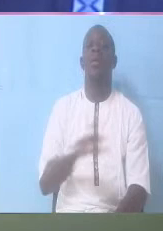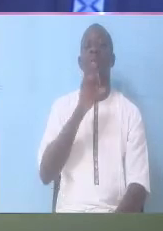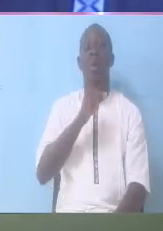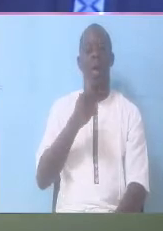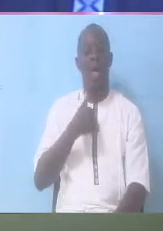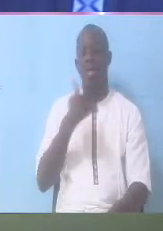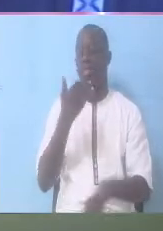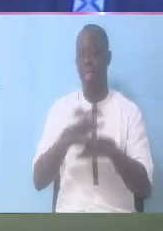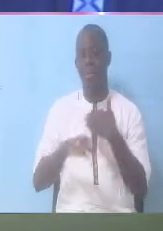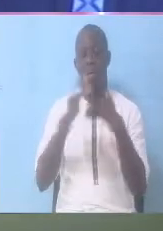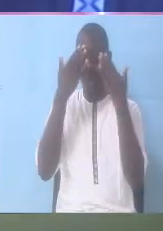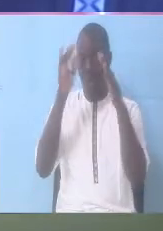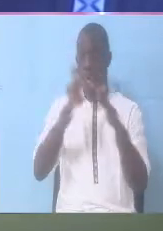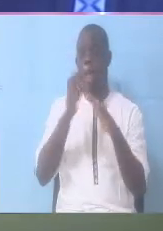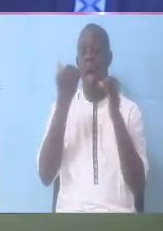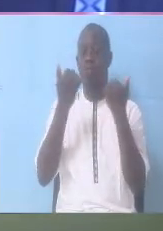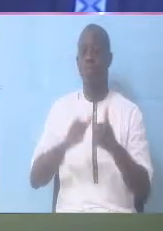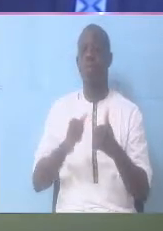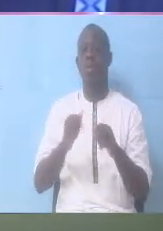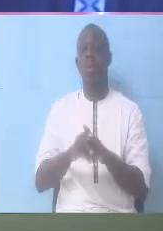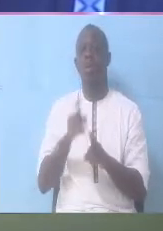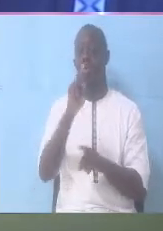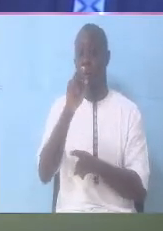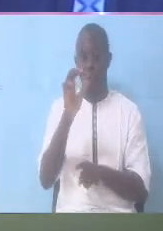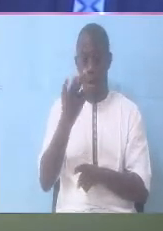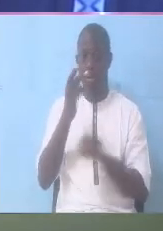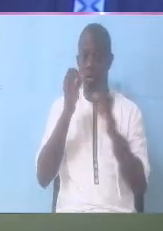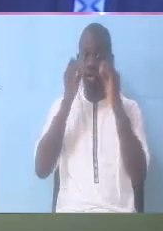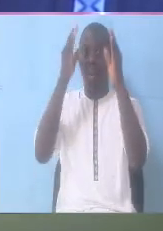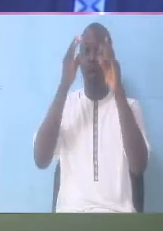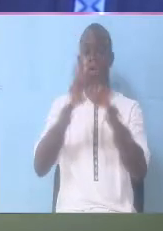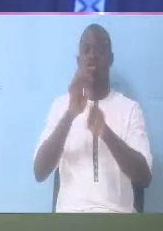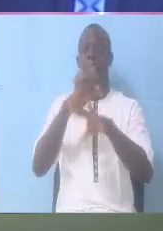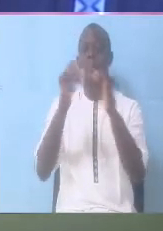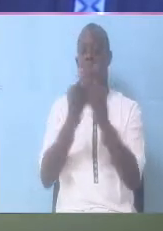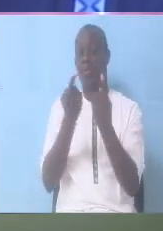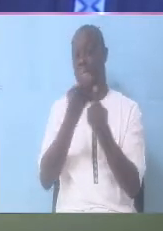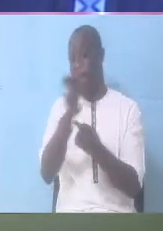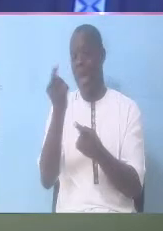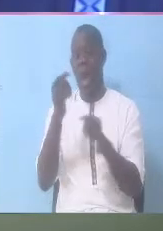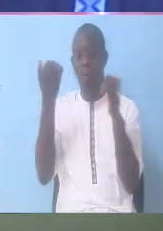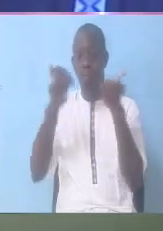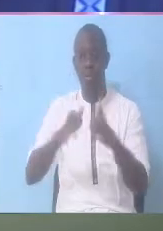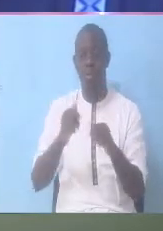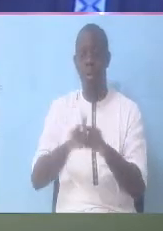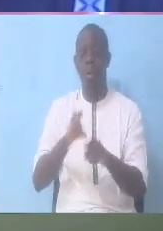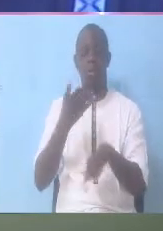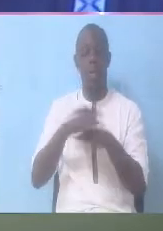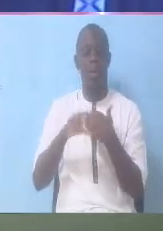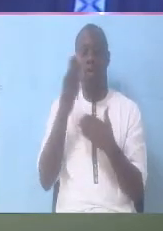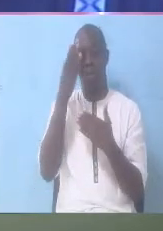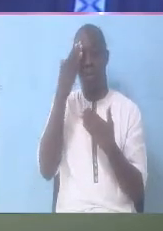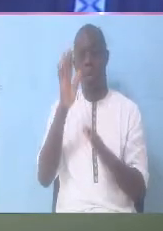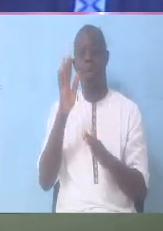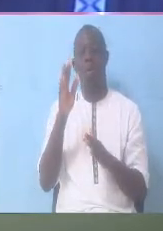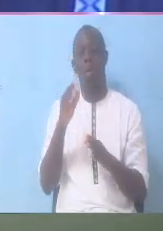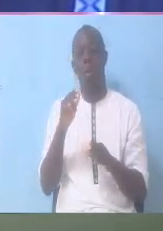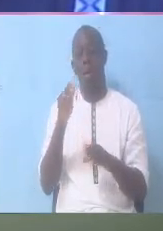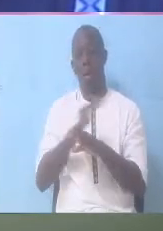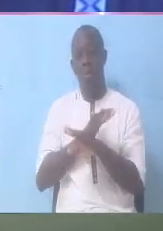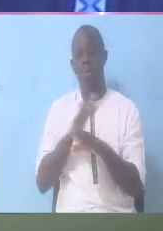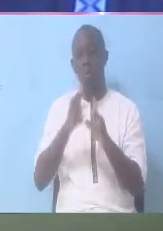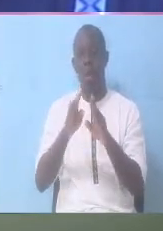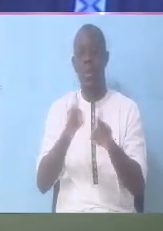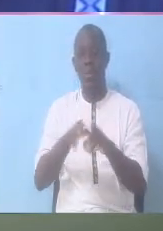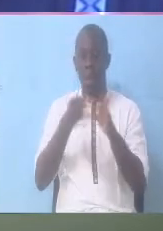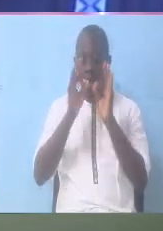happen, you didn't even know. But then, I only knew the UN inspectors were here and he wasn't comfortable with it. But with the revelation from the